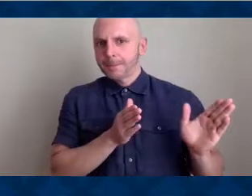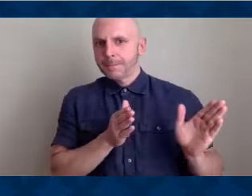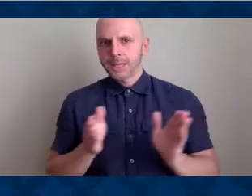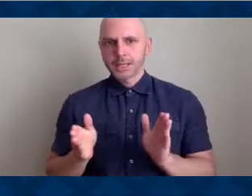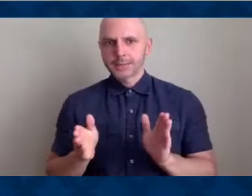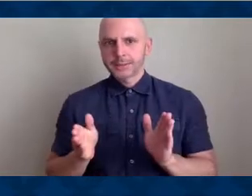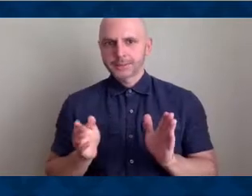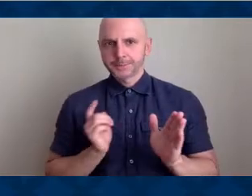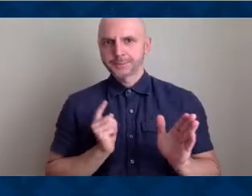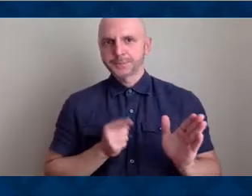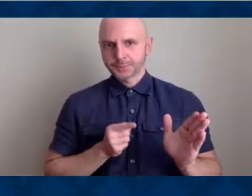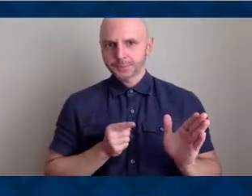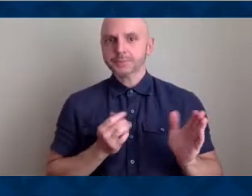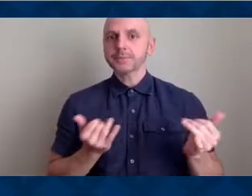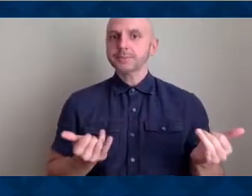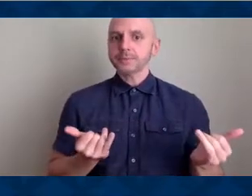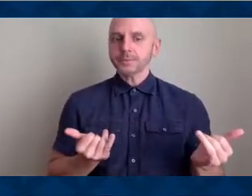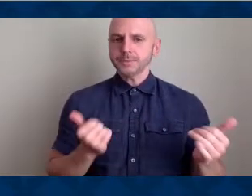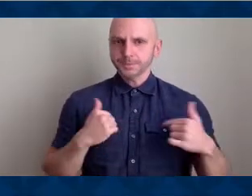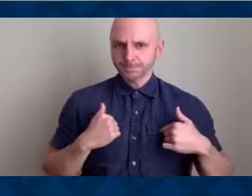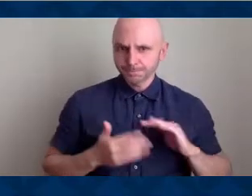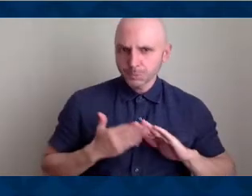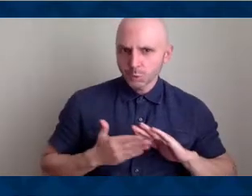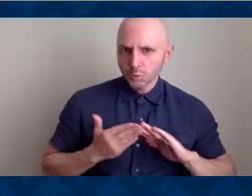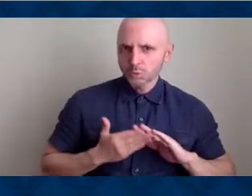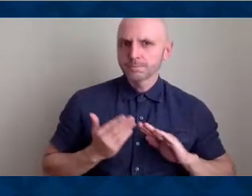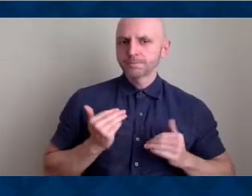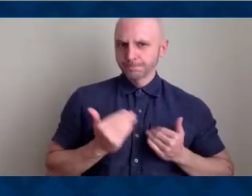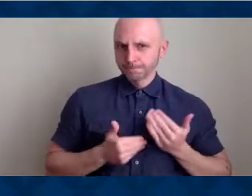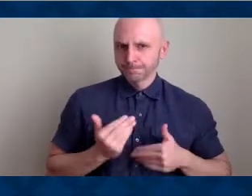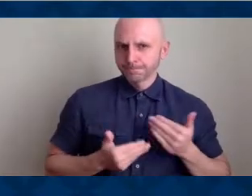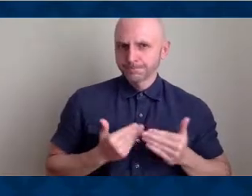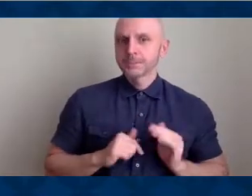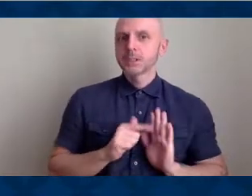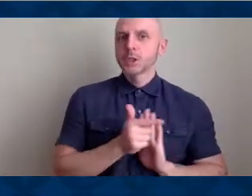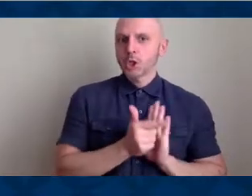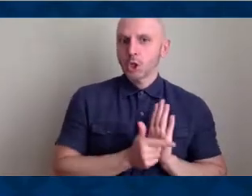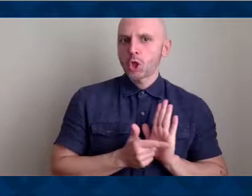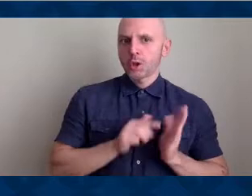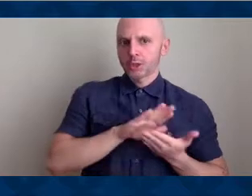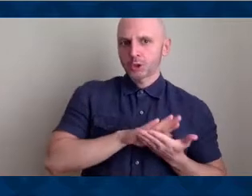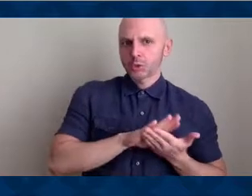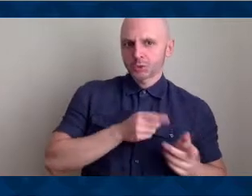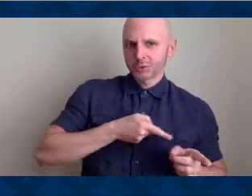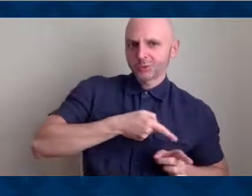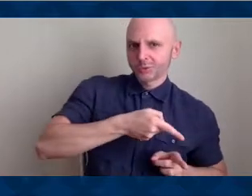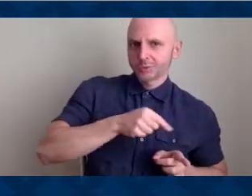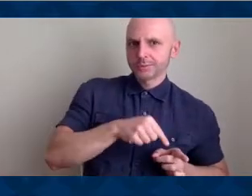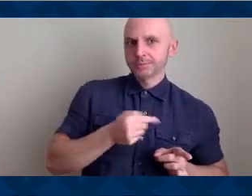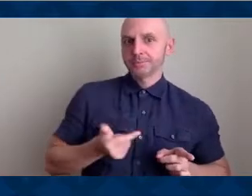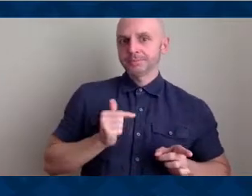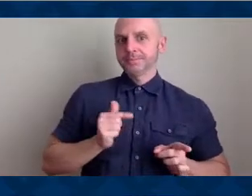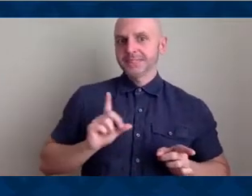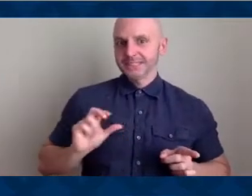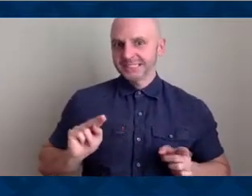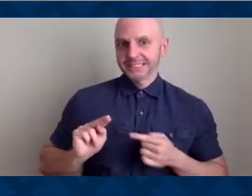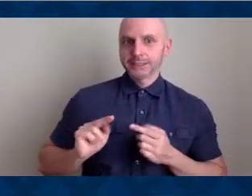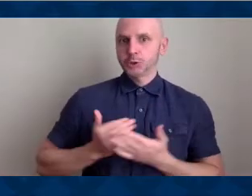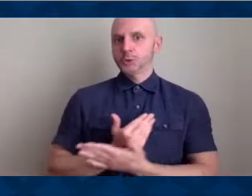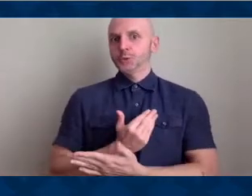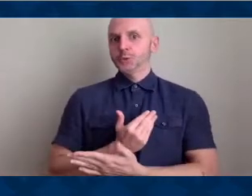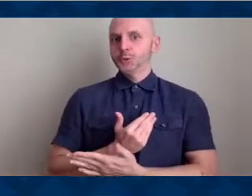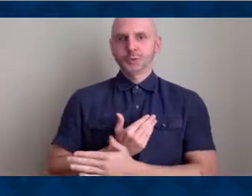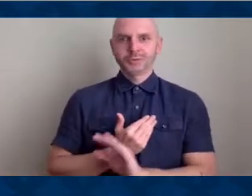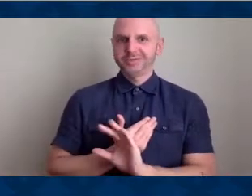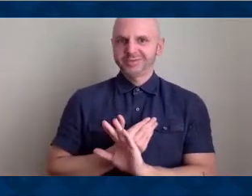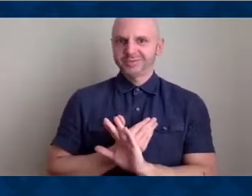of strategic planning at the moment for the law school. This is something every new dean does, and I'm not really a new dean. I've been on the job for over a